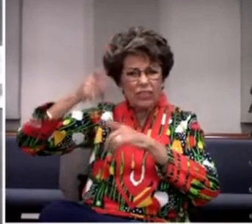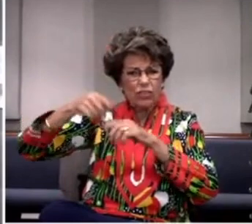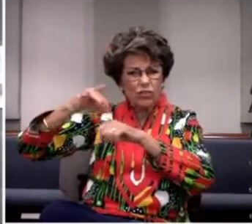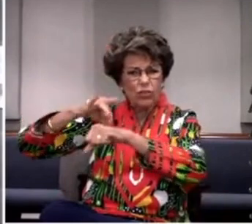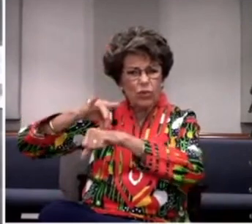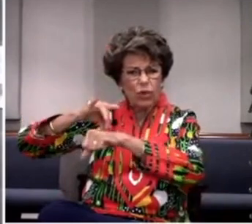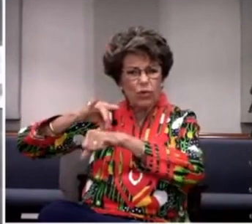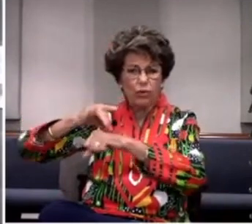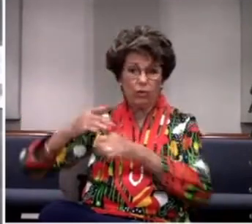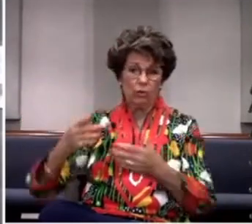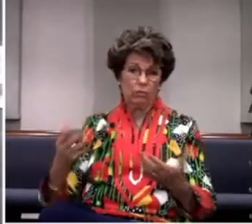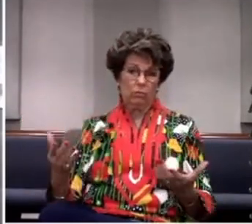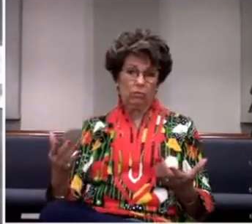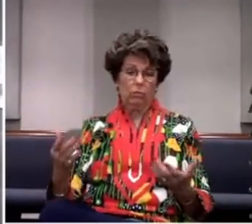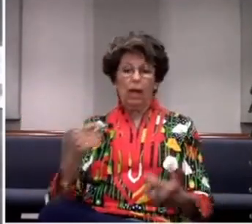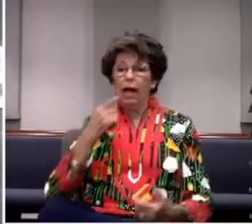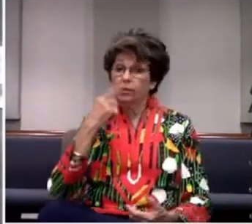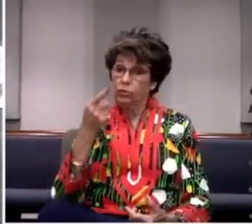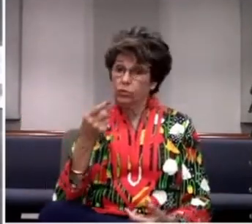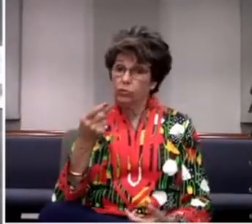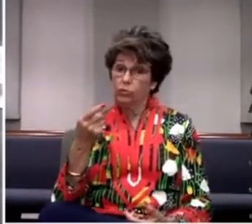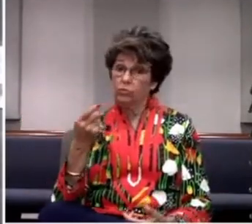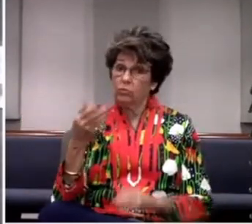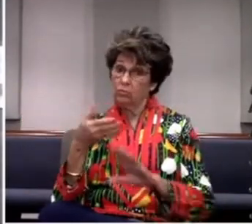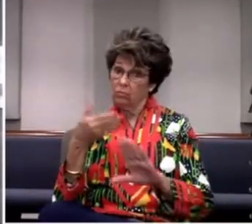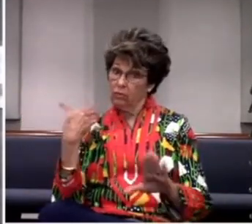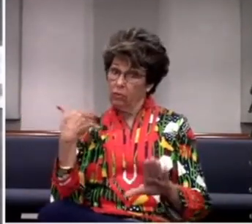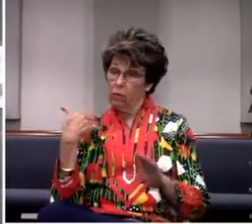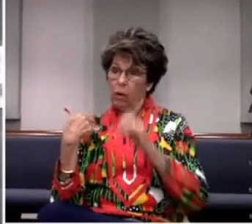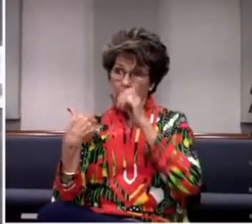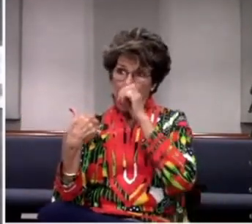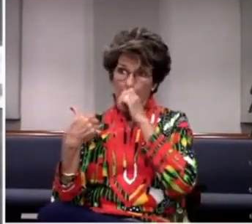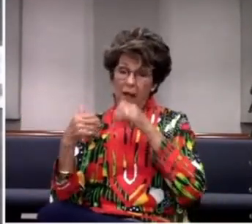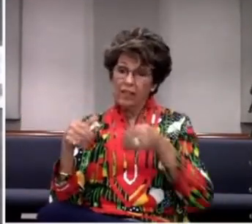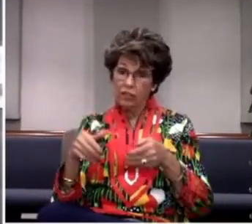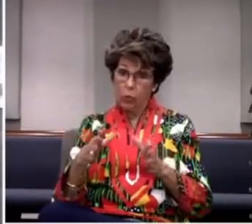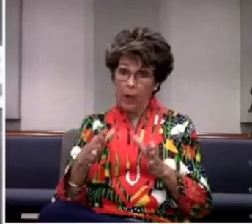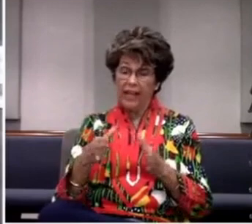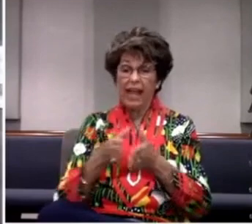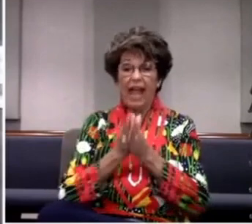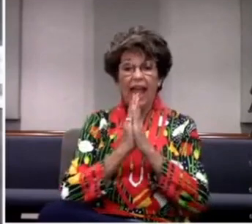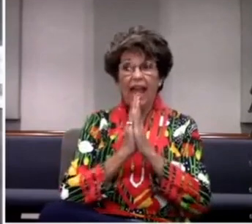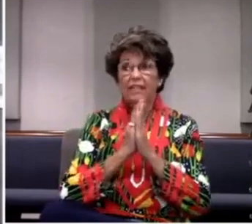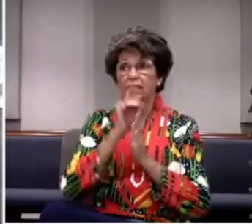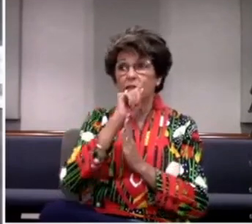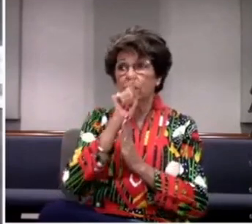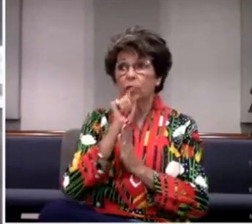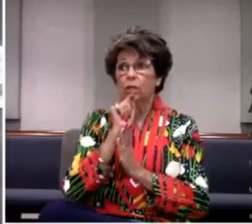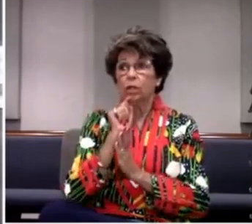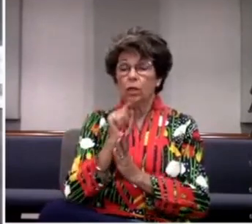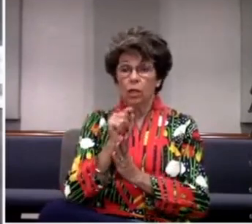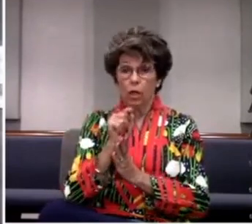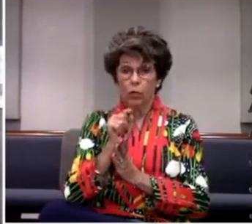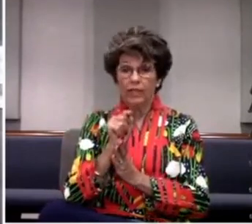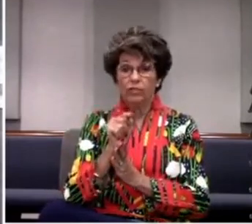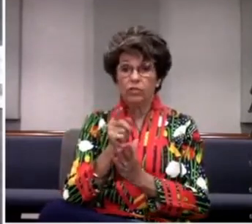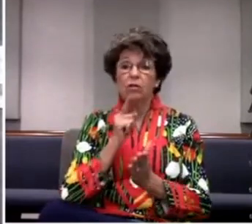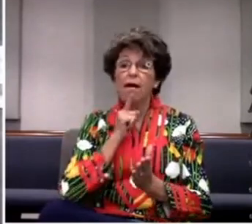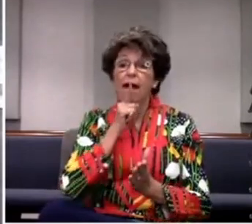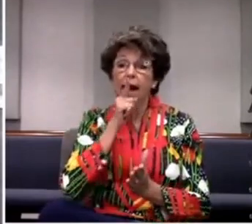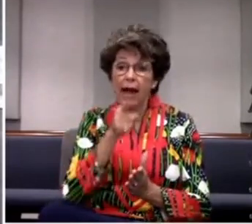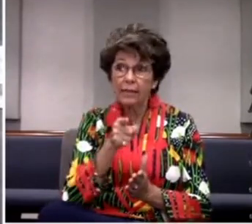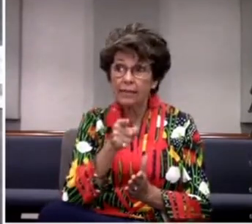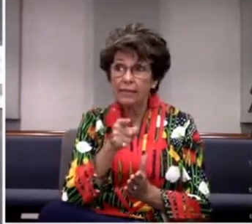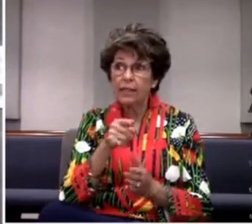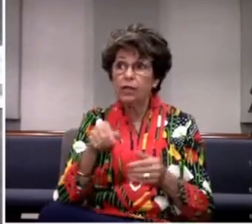You know, I told you one time before, there's a way that you can ask a question honestly, and there's a way you ask a question dishonestly.